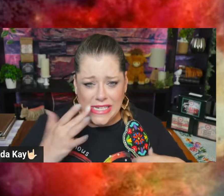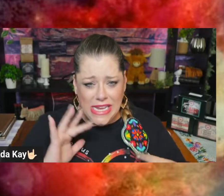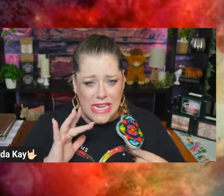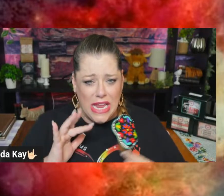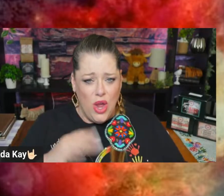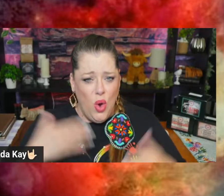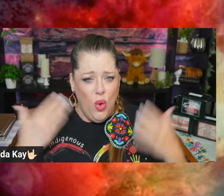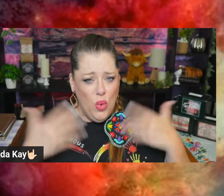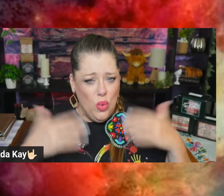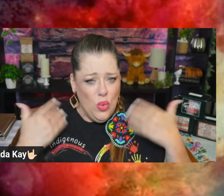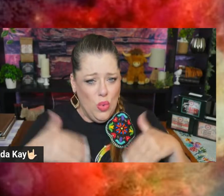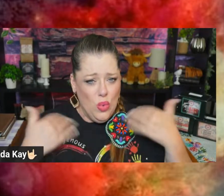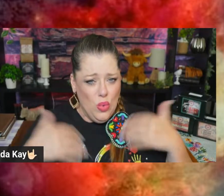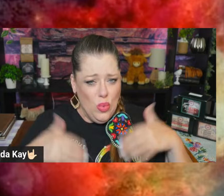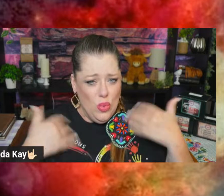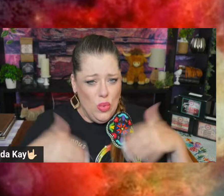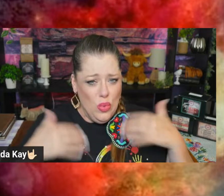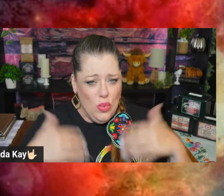spicy.